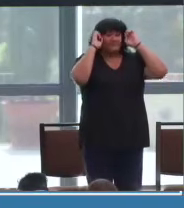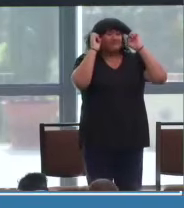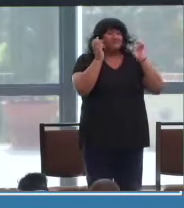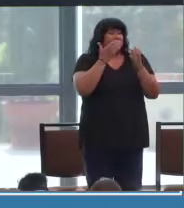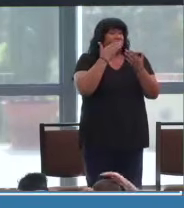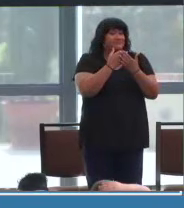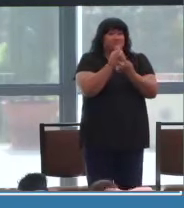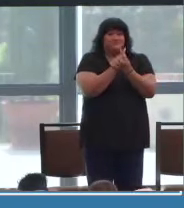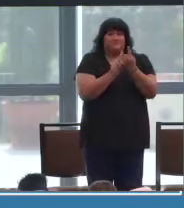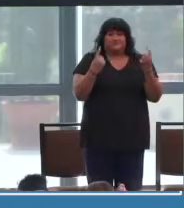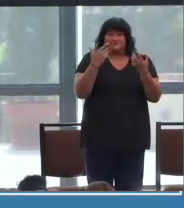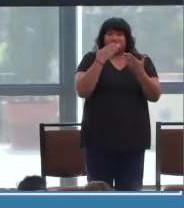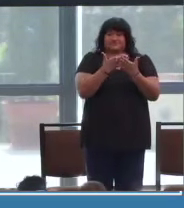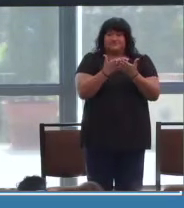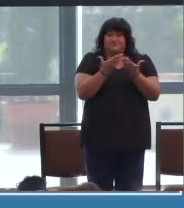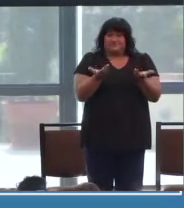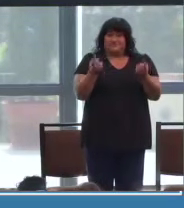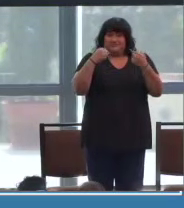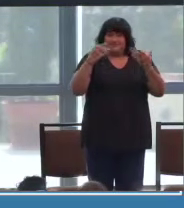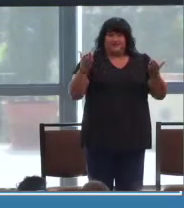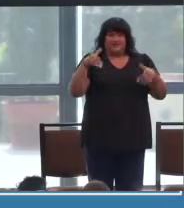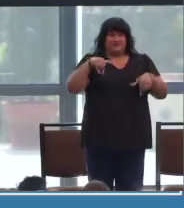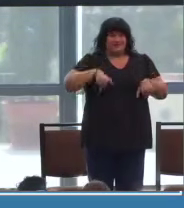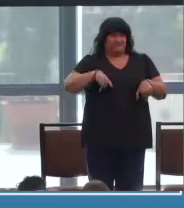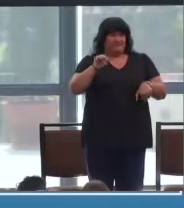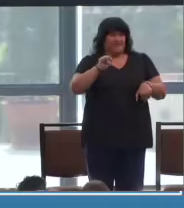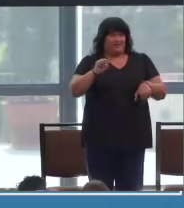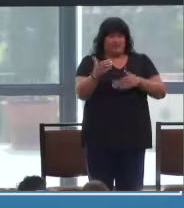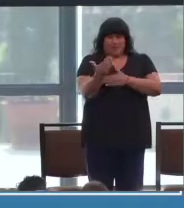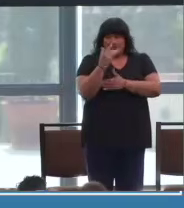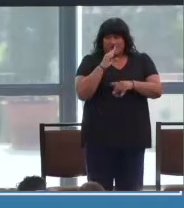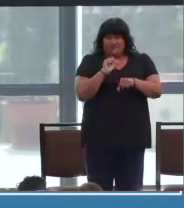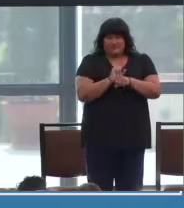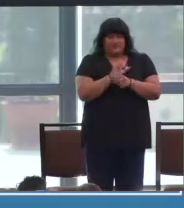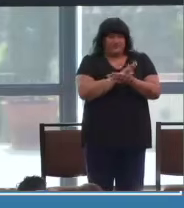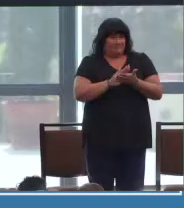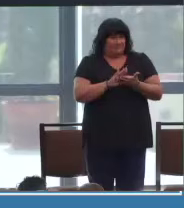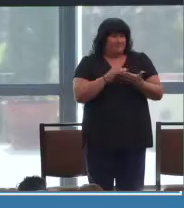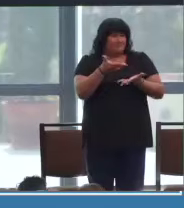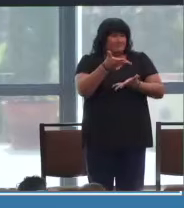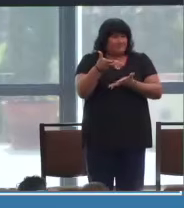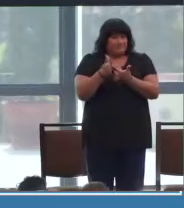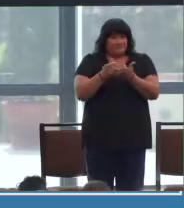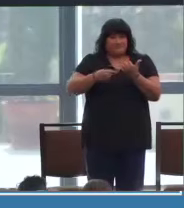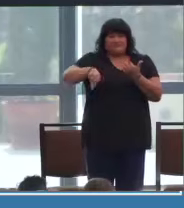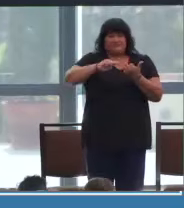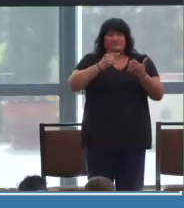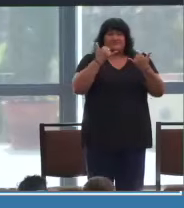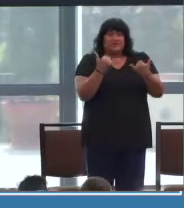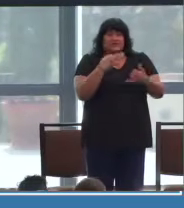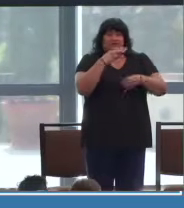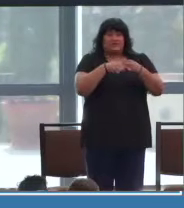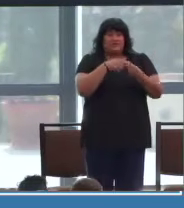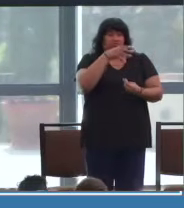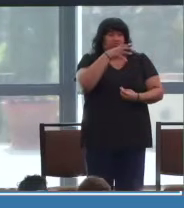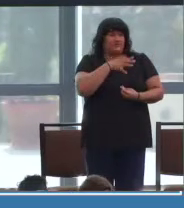Thank you, everybody, and thank you for being here on a Saturday morning. It's nice to spend the Saturday with you. Today, we're going to cover women's